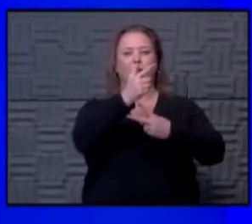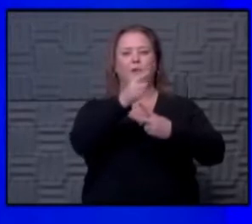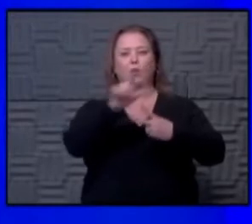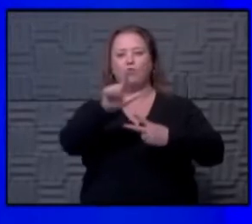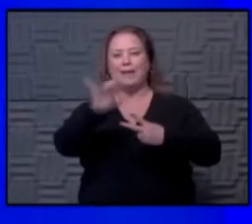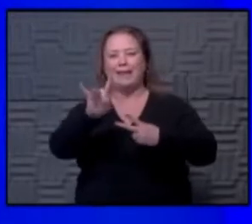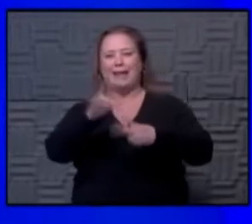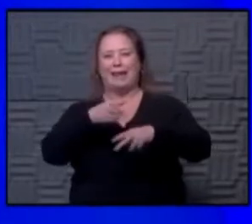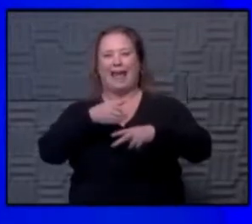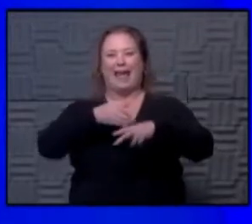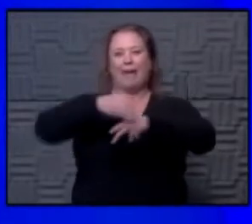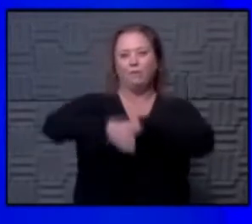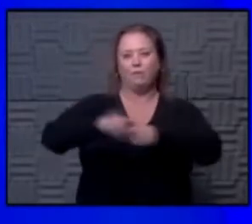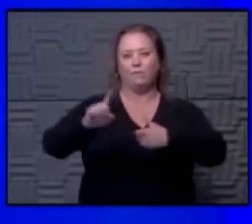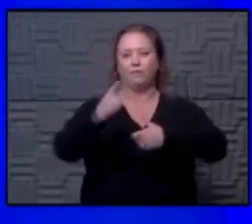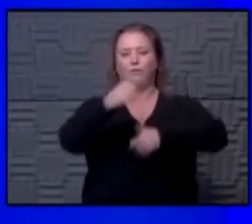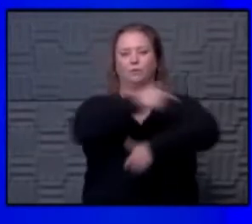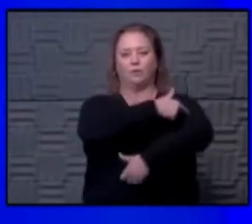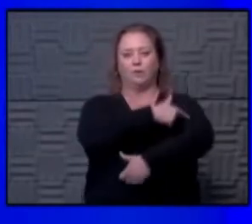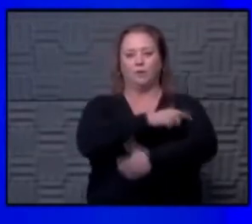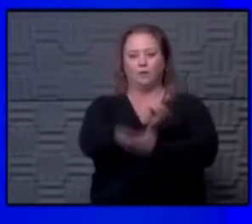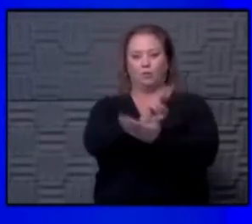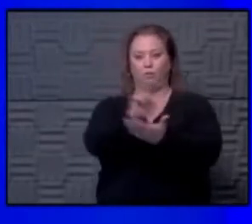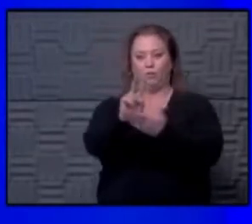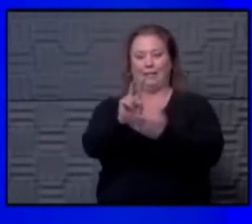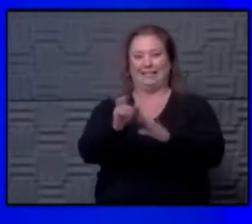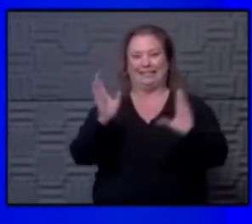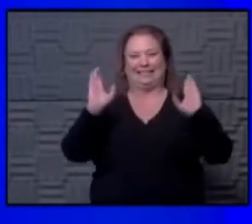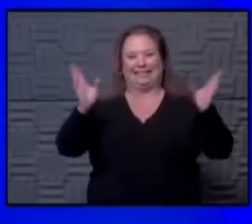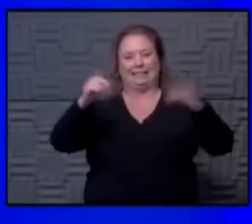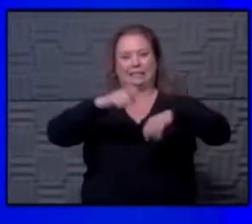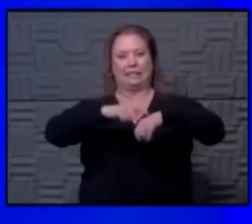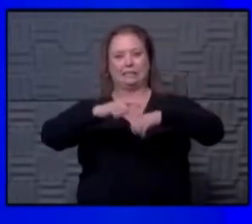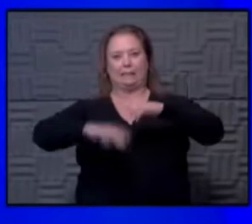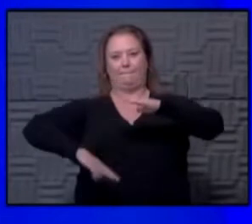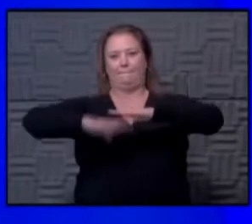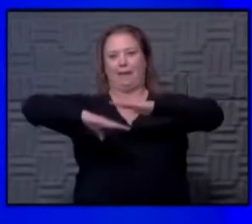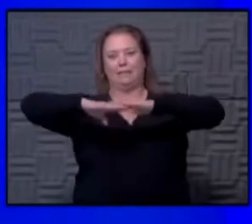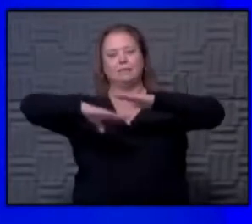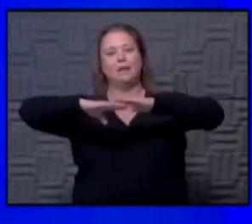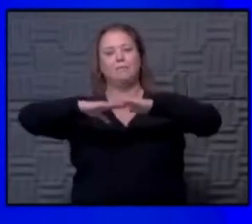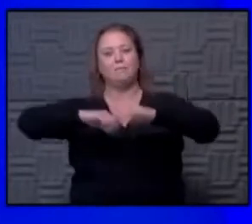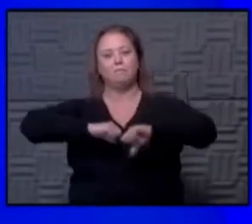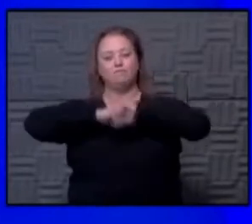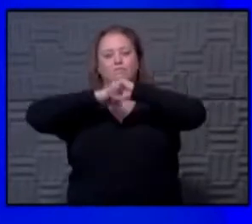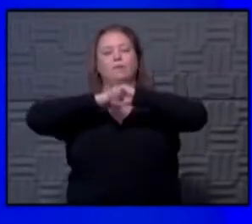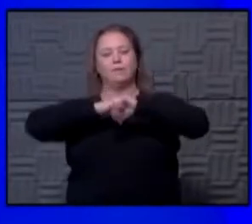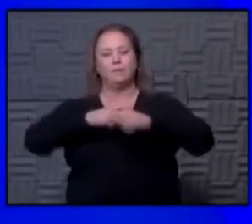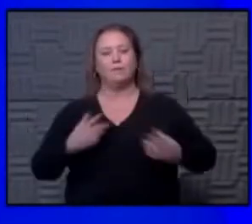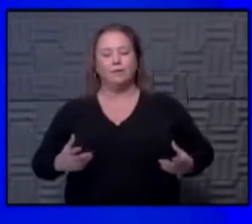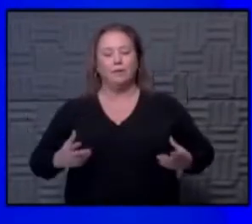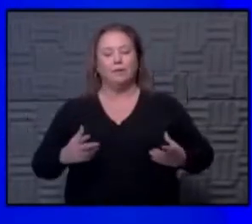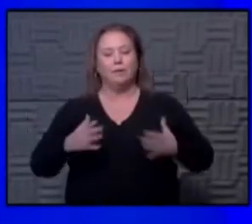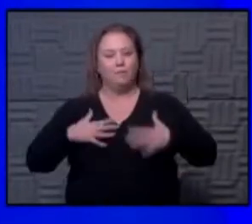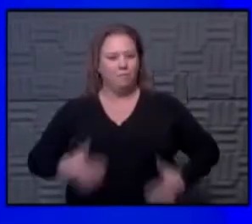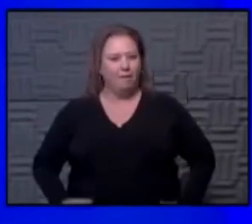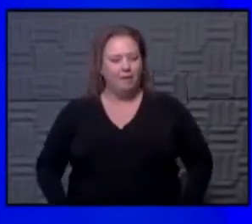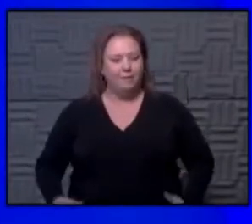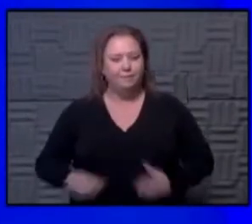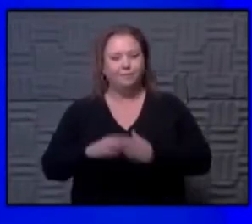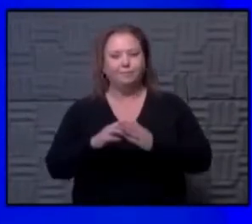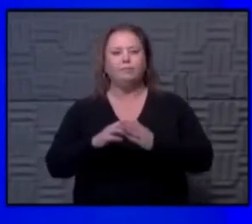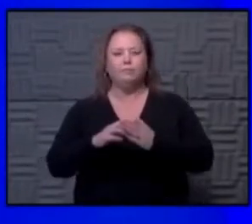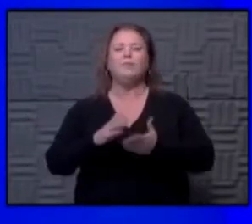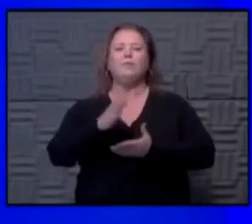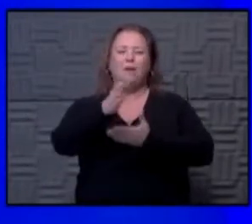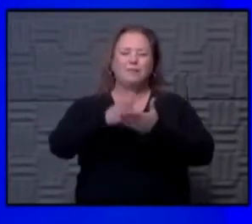first dose, you're really looking probably about 2 weeks from that to probably have the maximal immunity. Certainly in that time frame, you will have